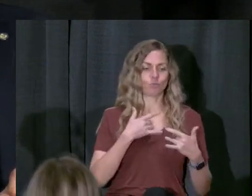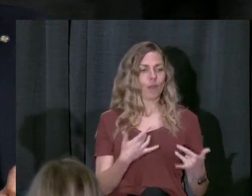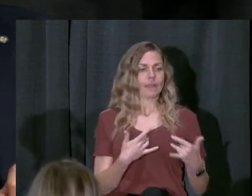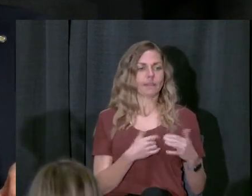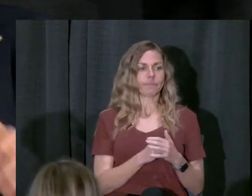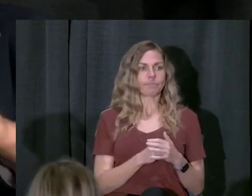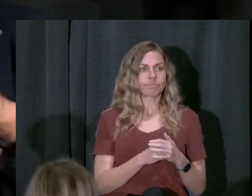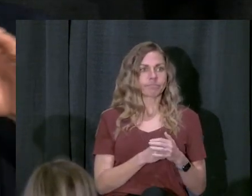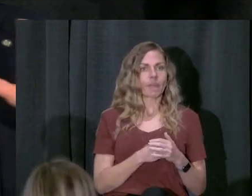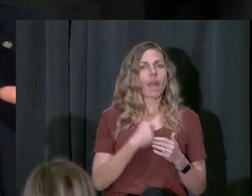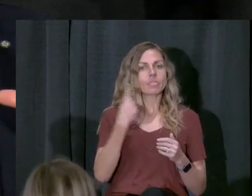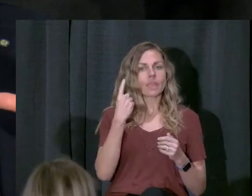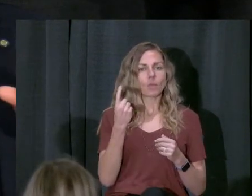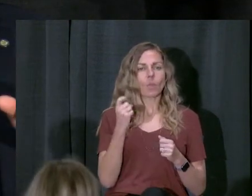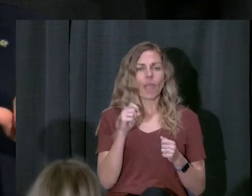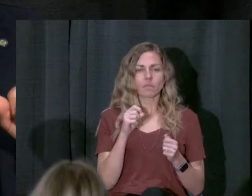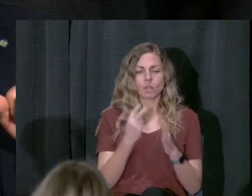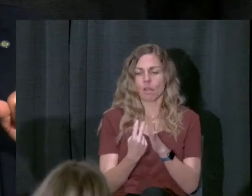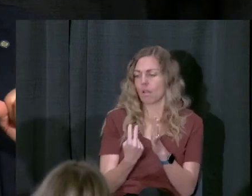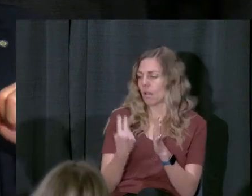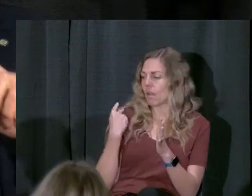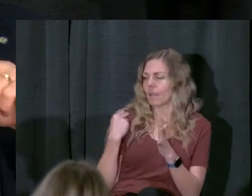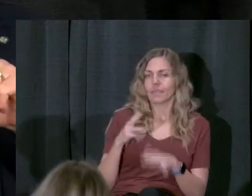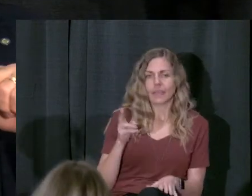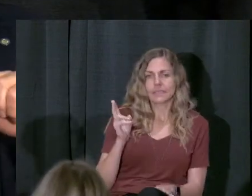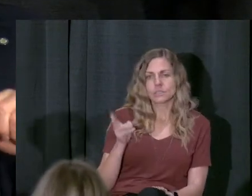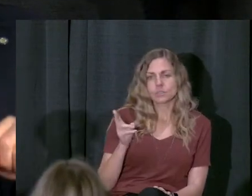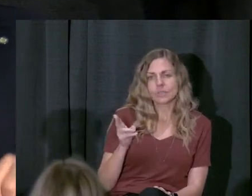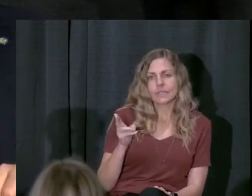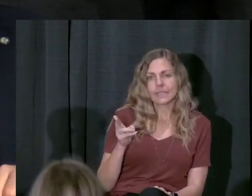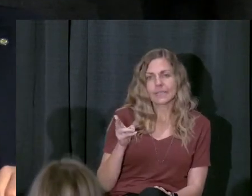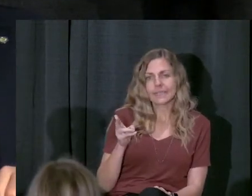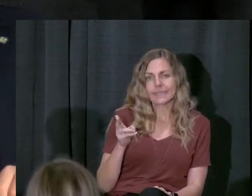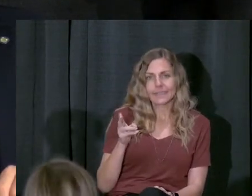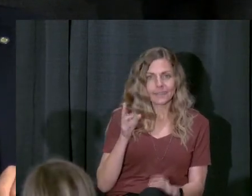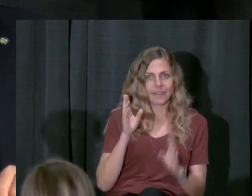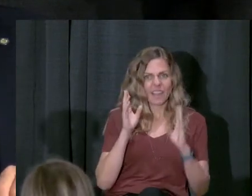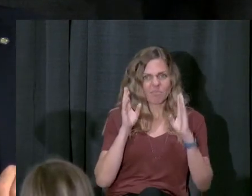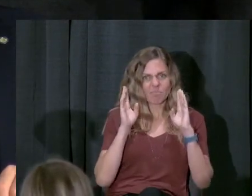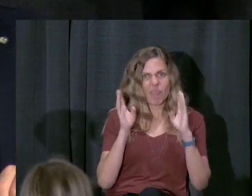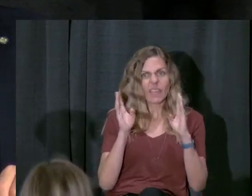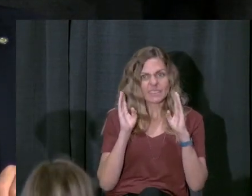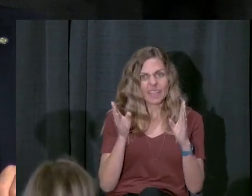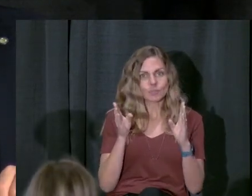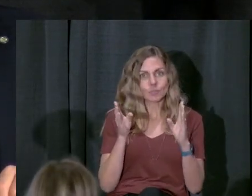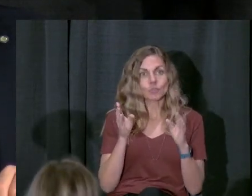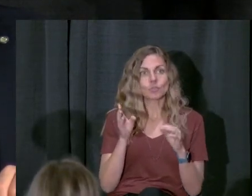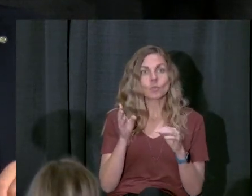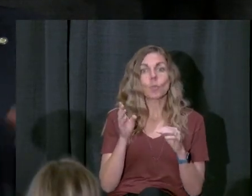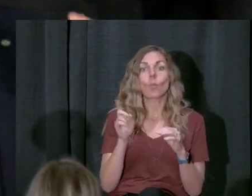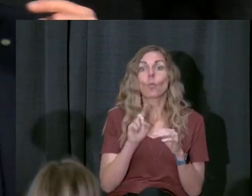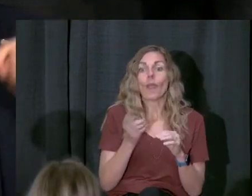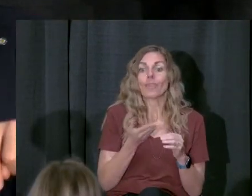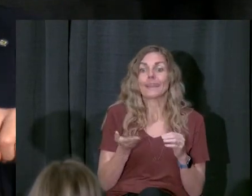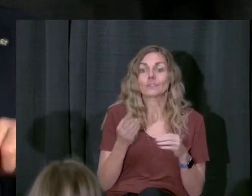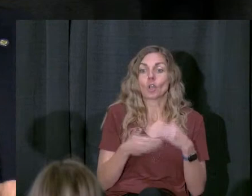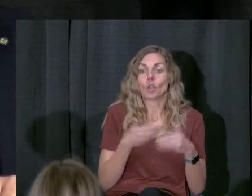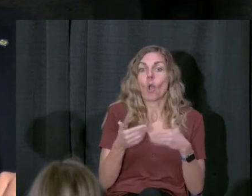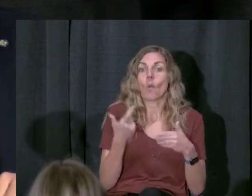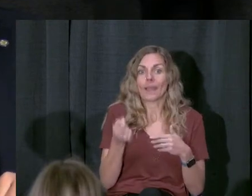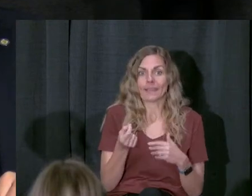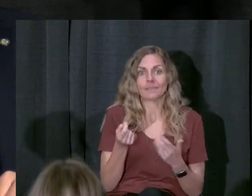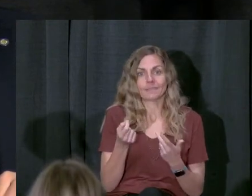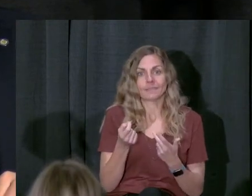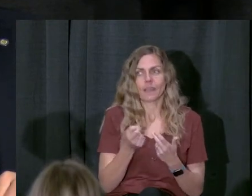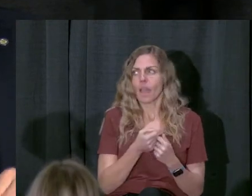look at that history and kind of pay attention to where things are going. And coming to a conference like